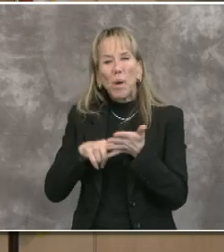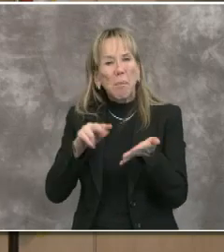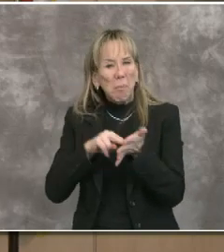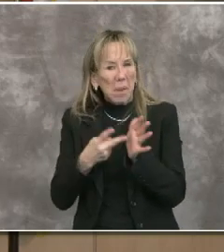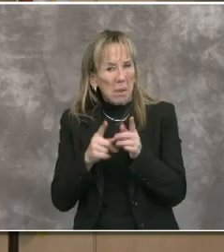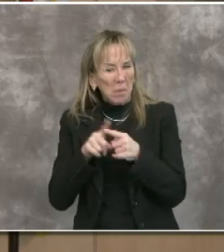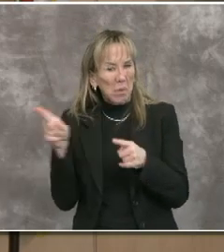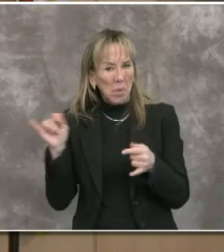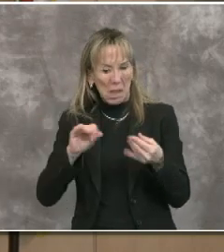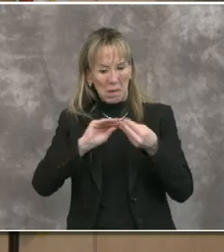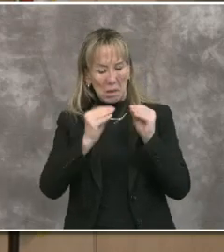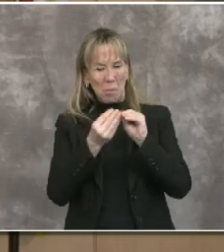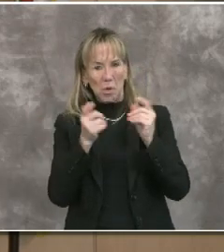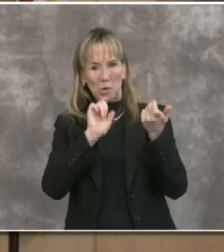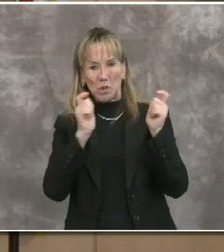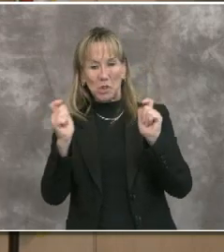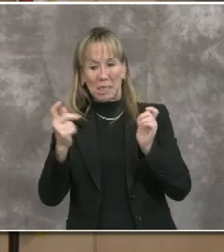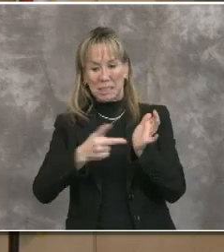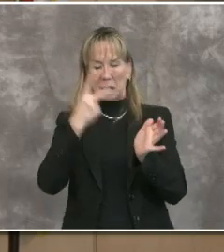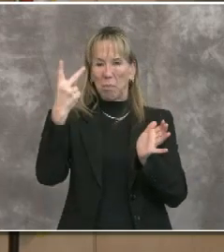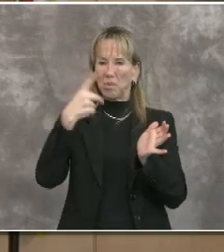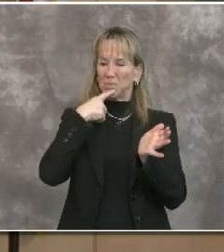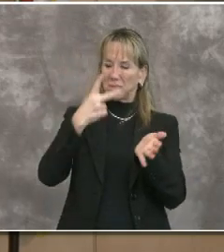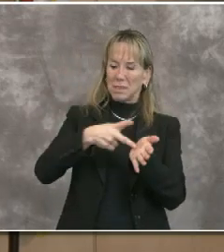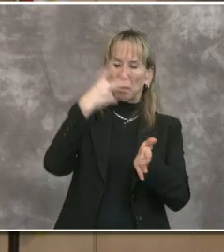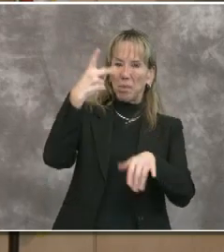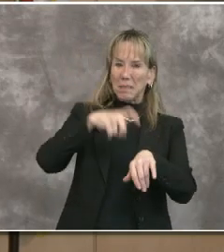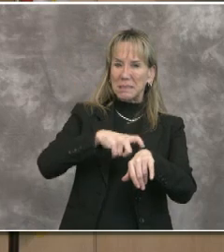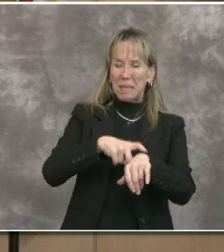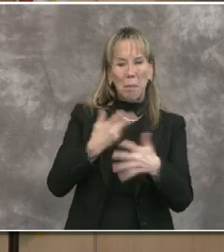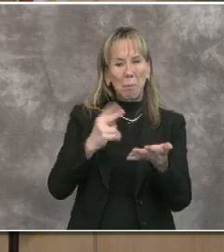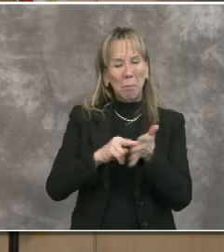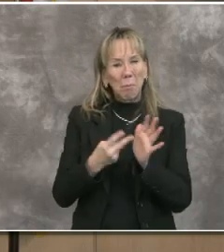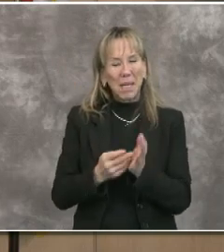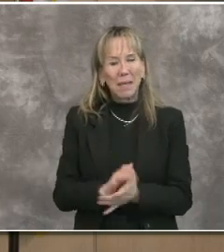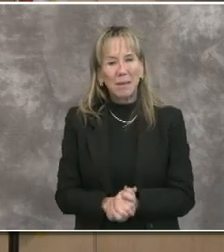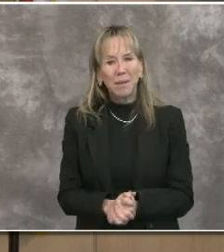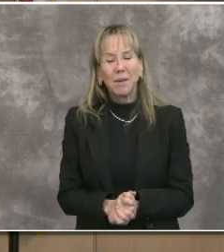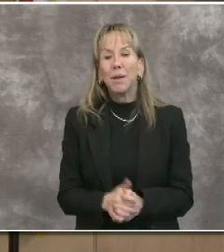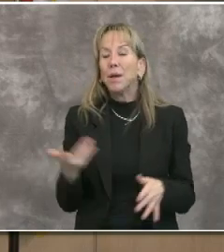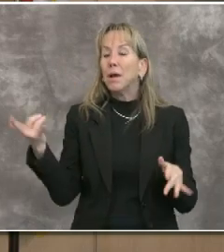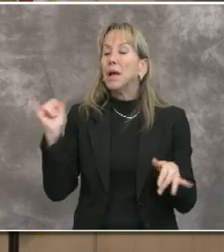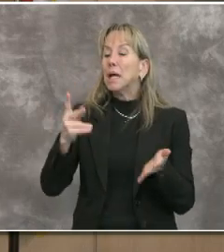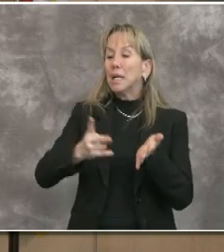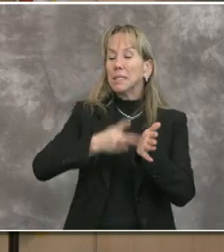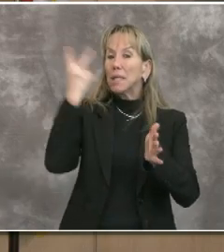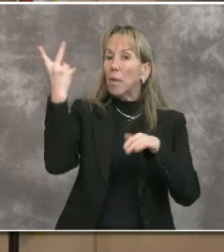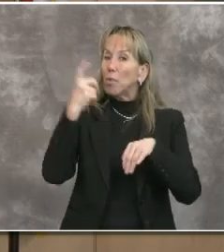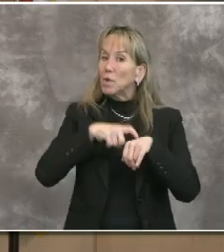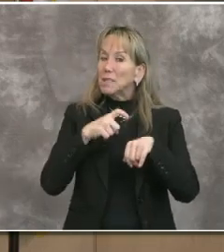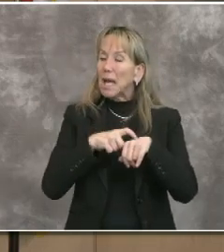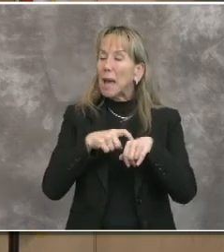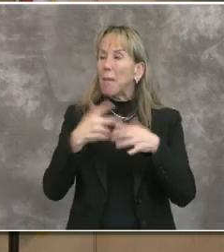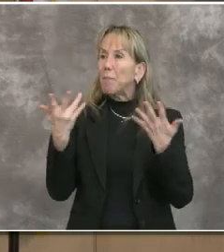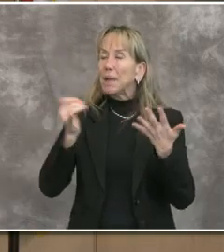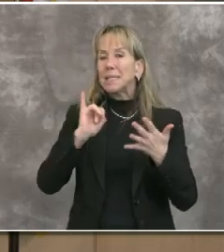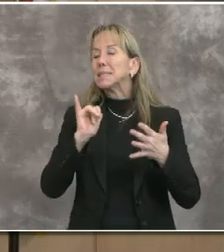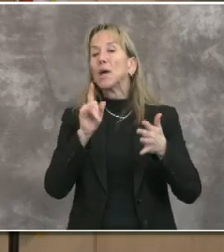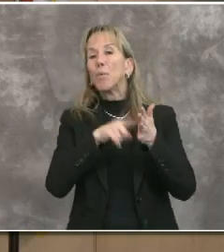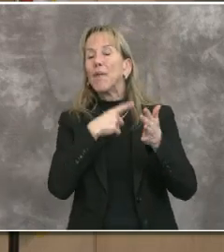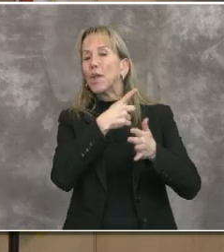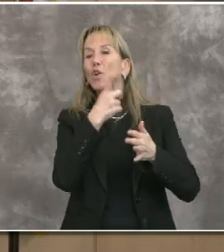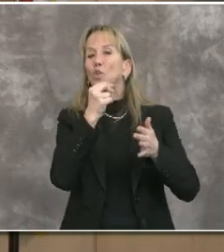you? Well, a doubling time is another way of stating what a curve is doing in terms of bending